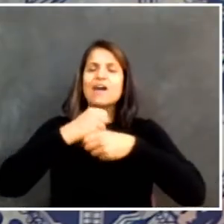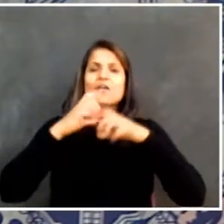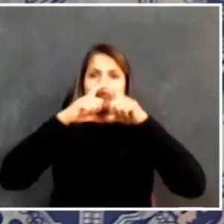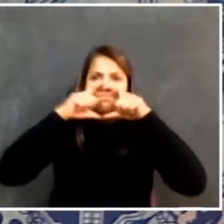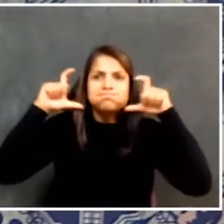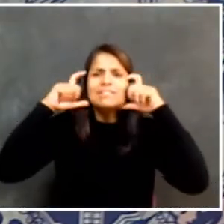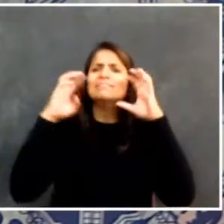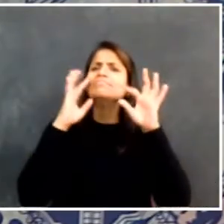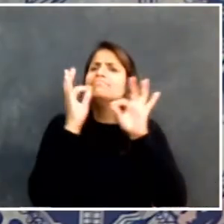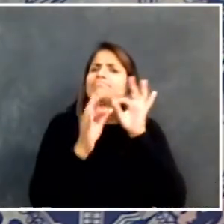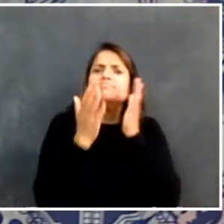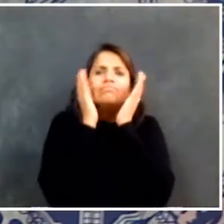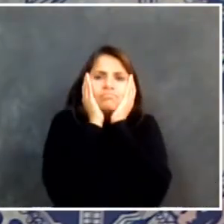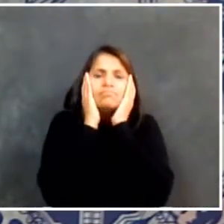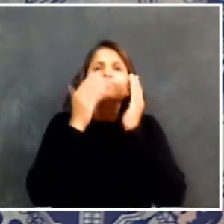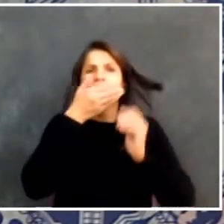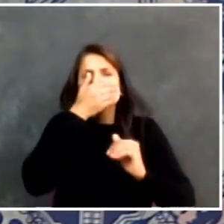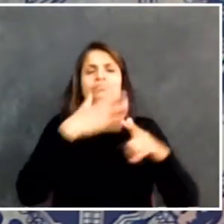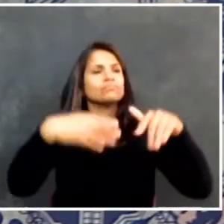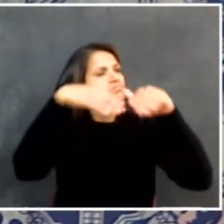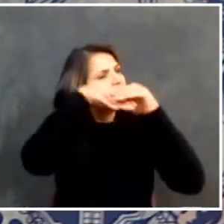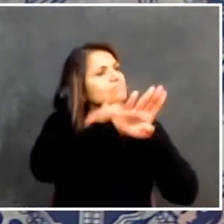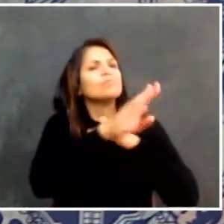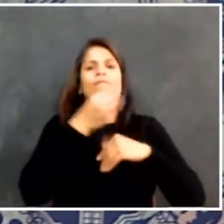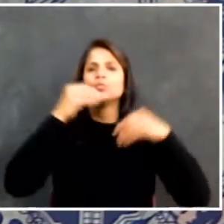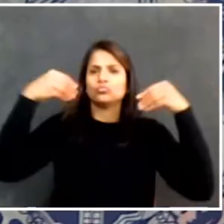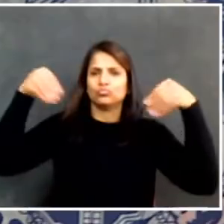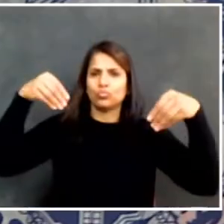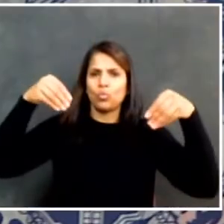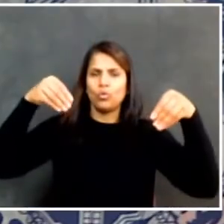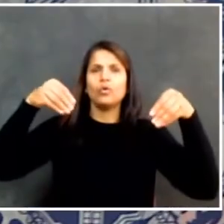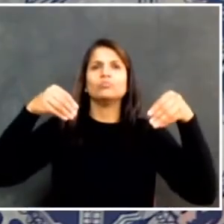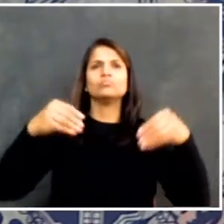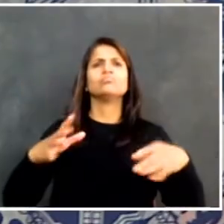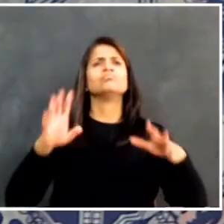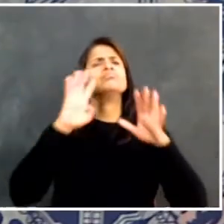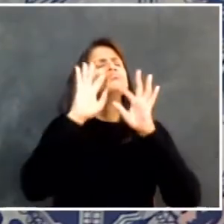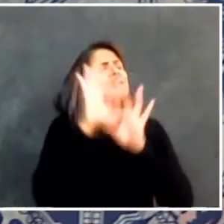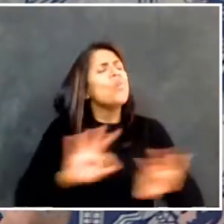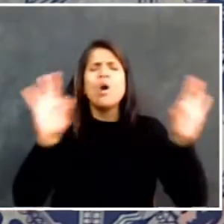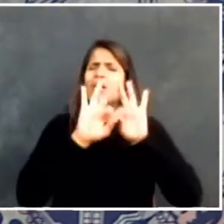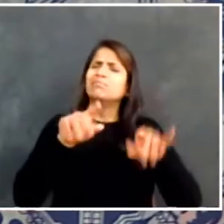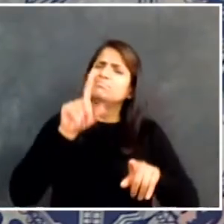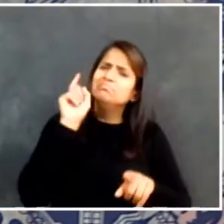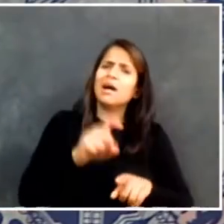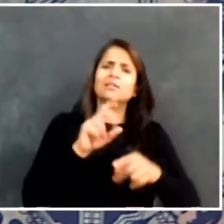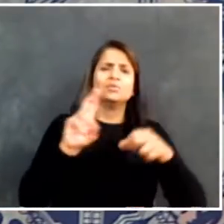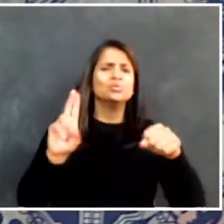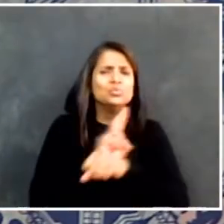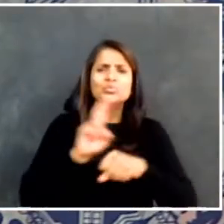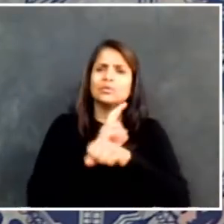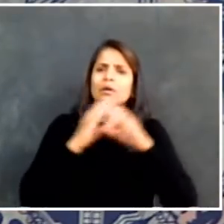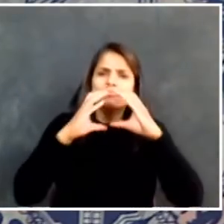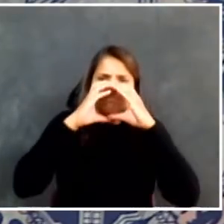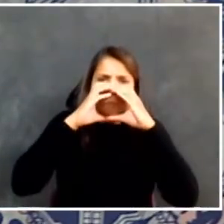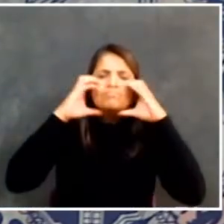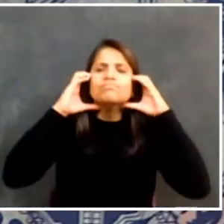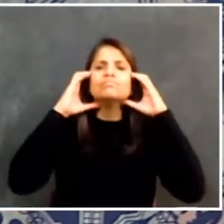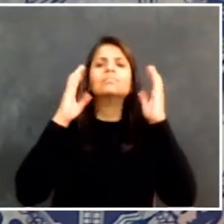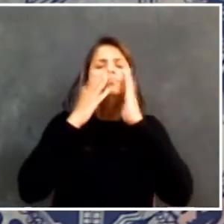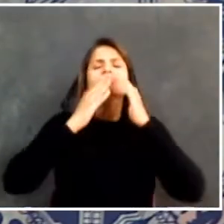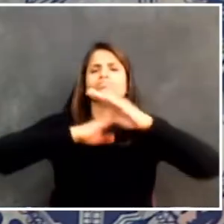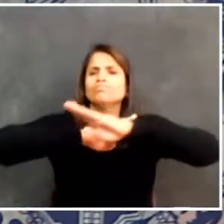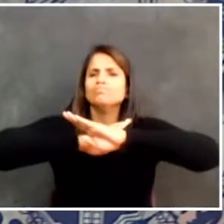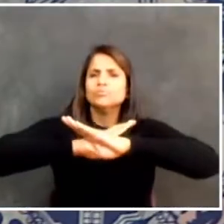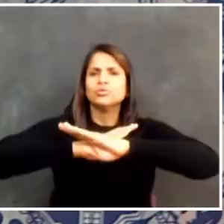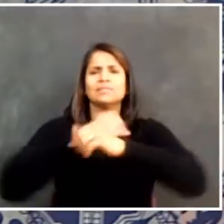the workers there who are doing such important work, protect each other. Now, What I'm saying is every store, just put up the sign saying you're